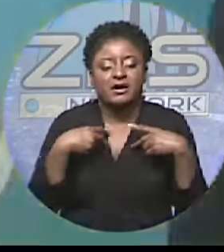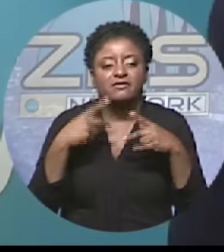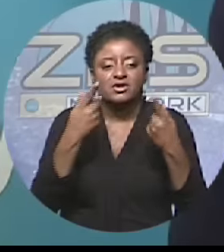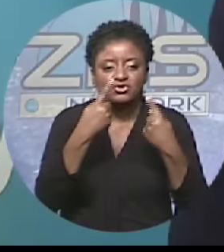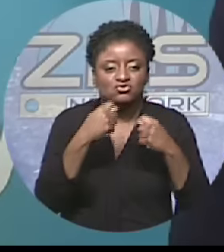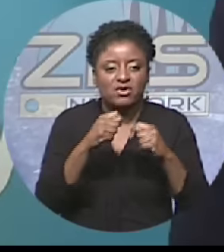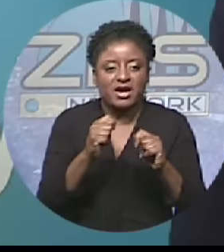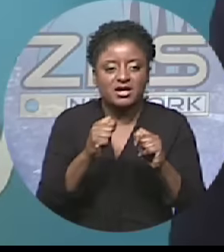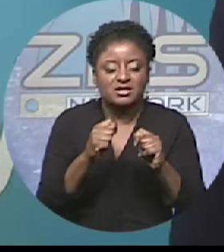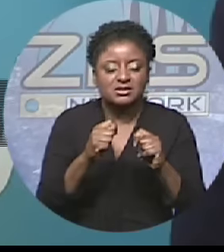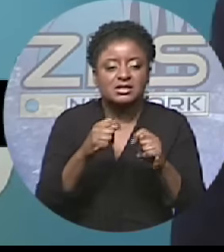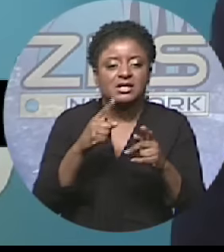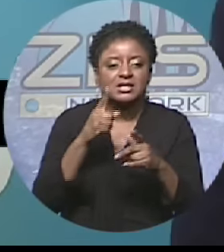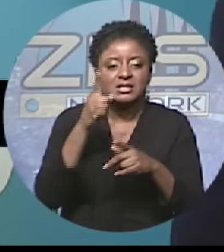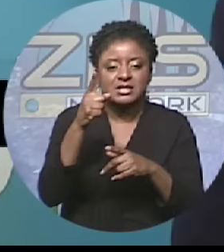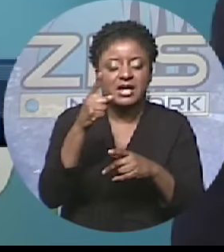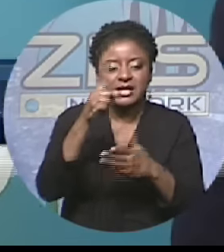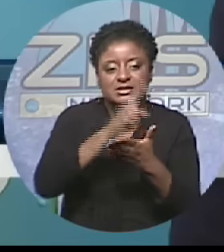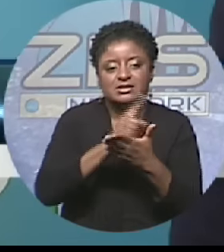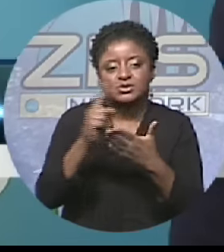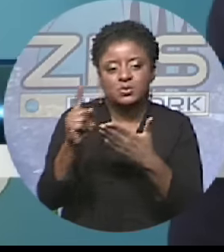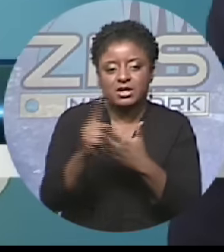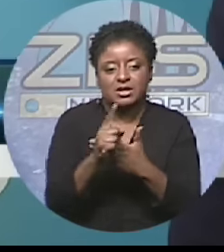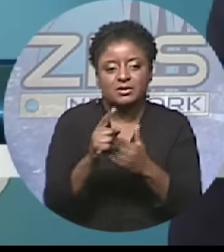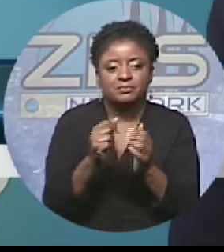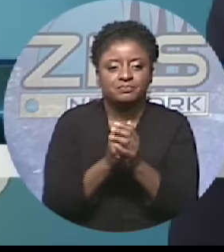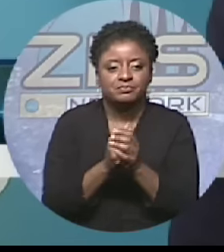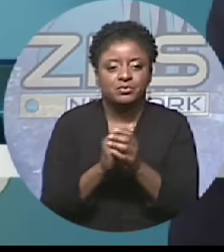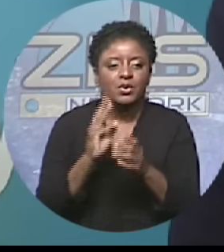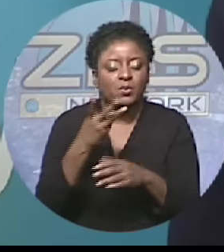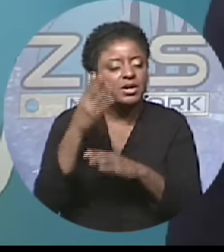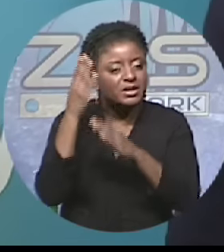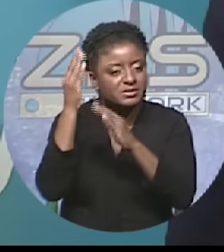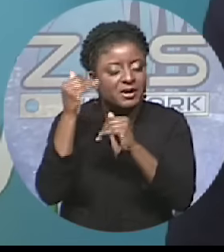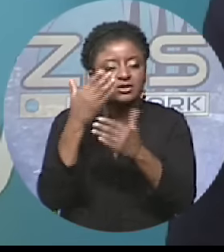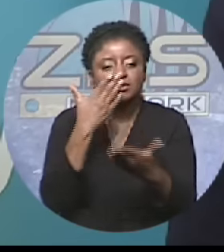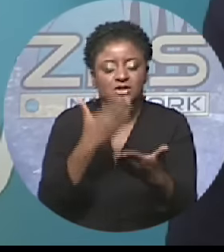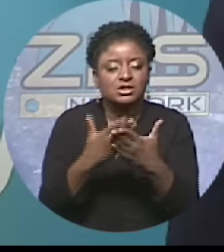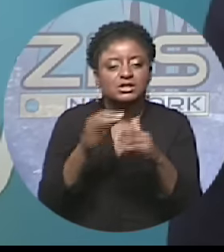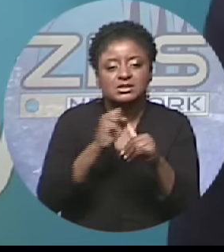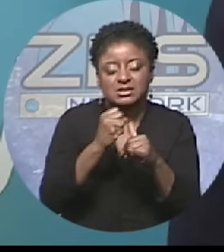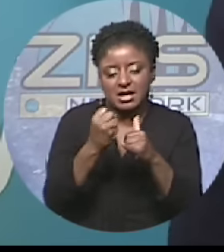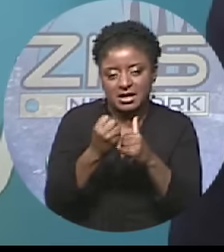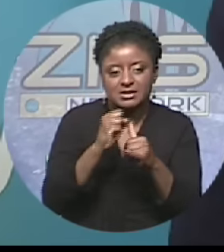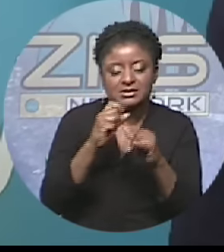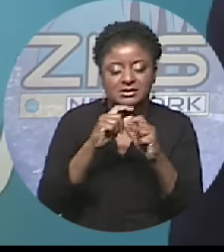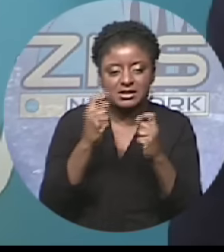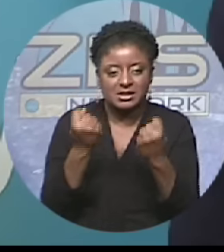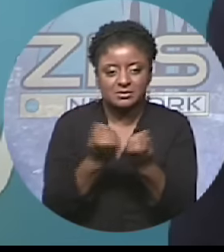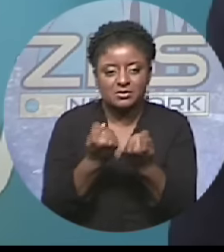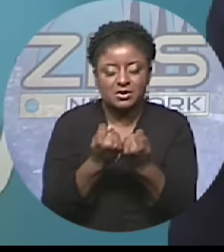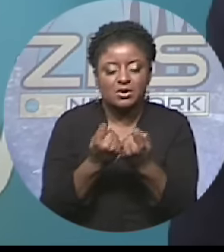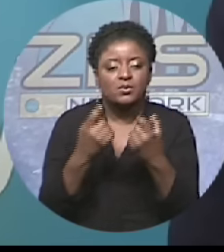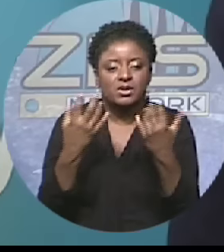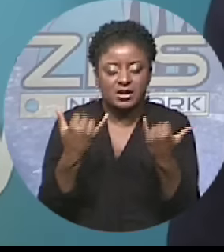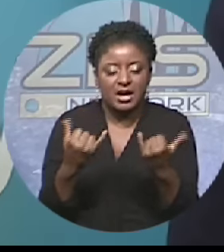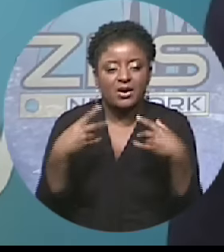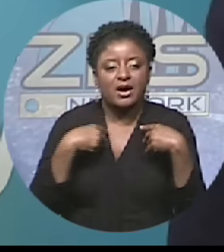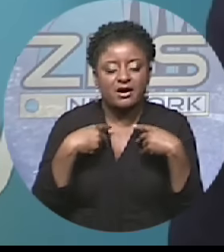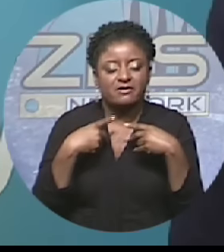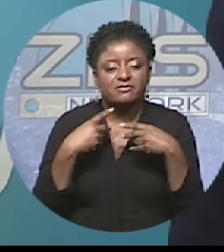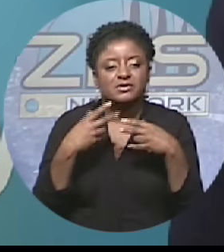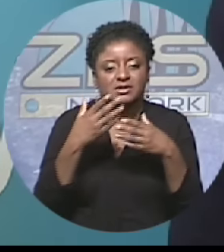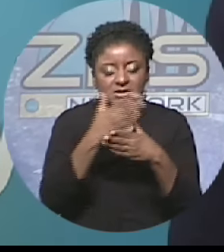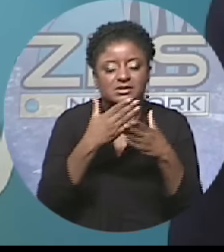We are expecting a sizable team. At this time, we have a number of athletes who have already qualified. But as you